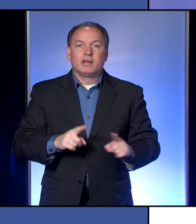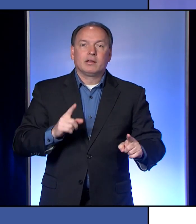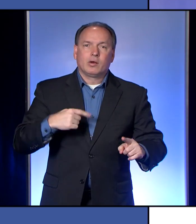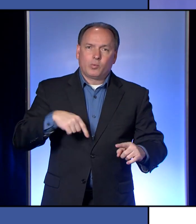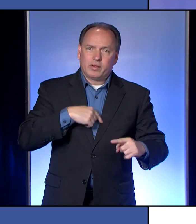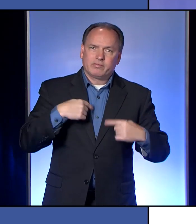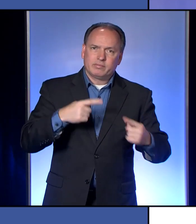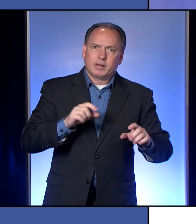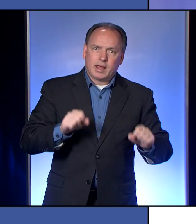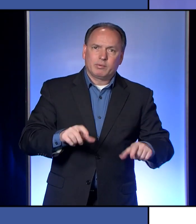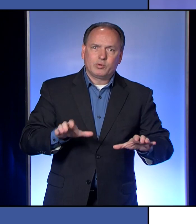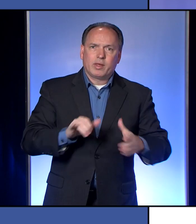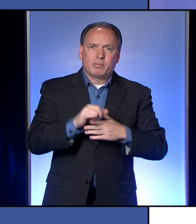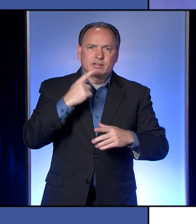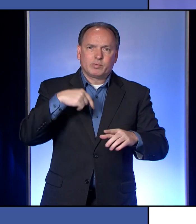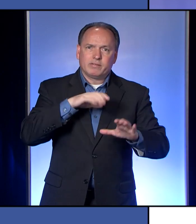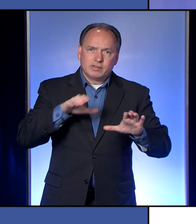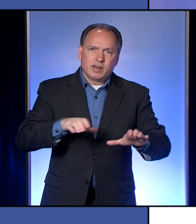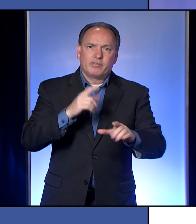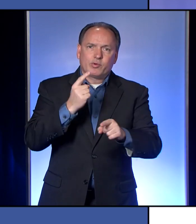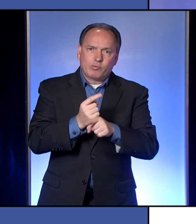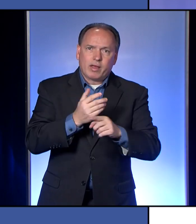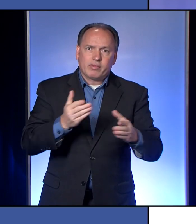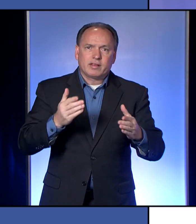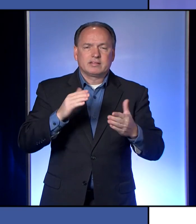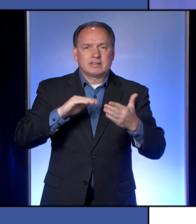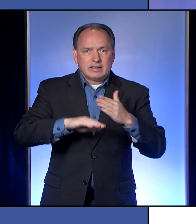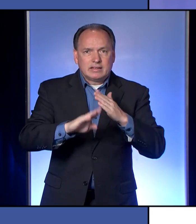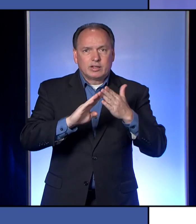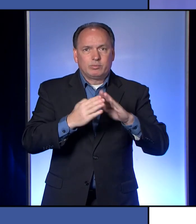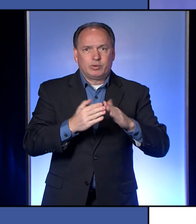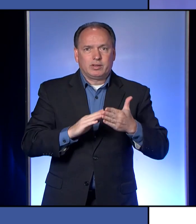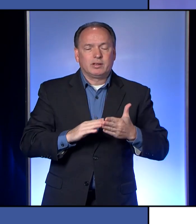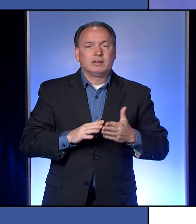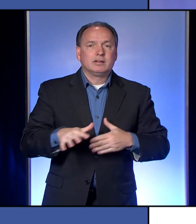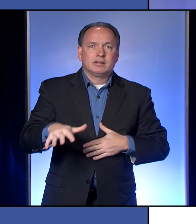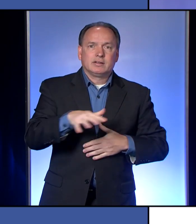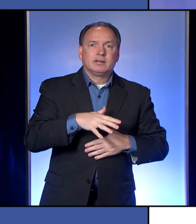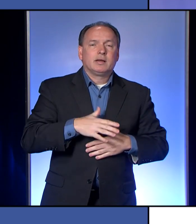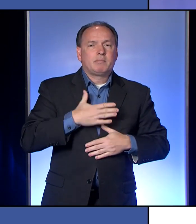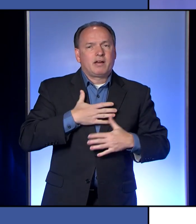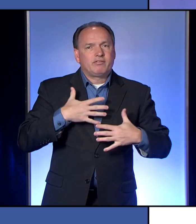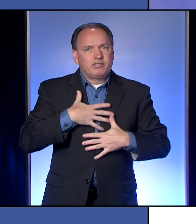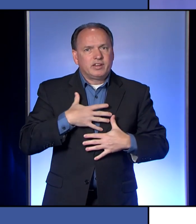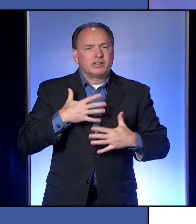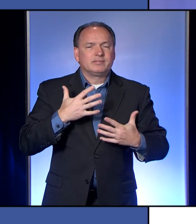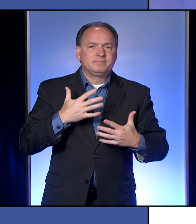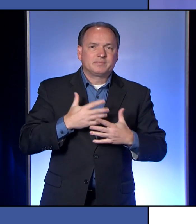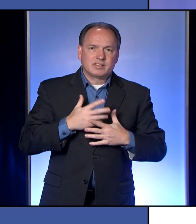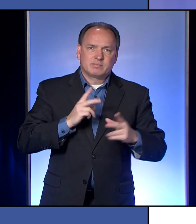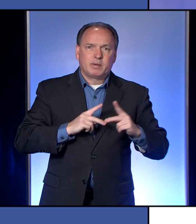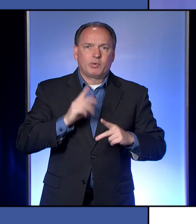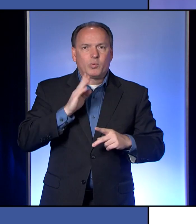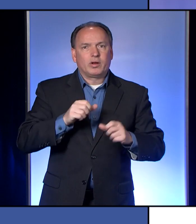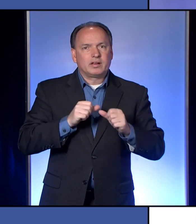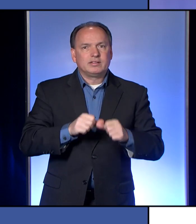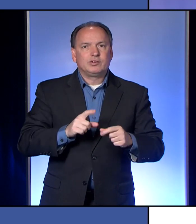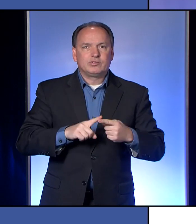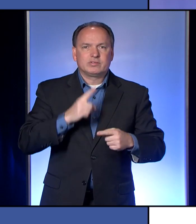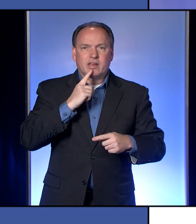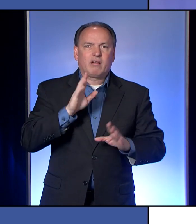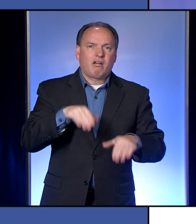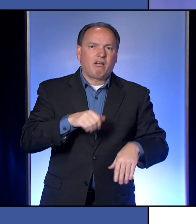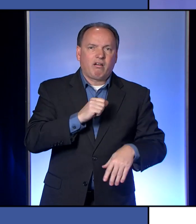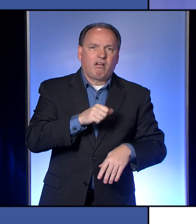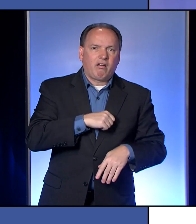do that because we've done the right things in this community. So my fear is that people will continue to say this is not a